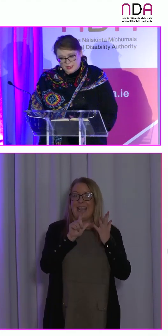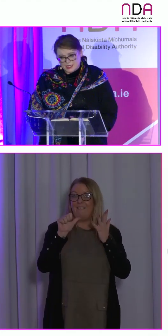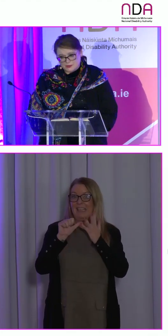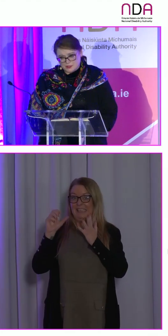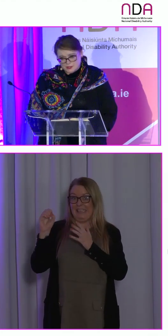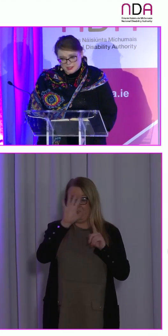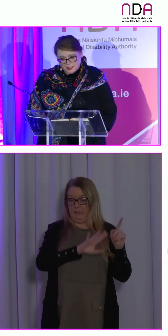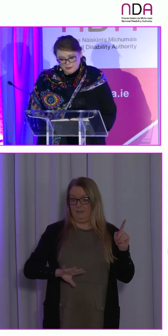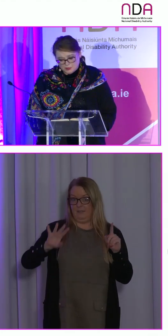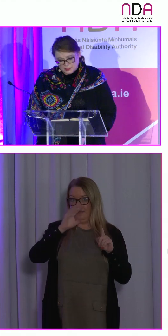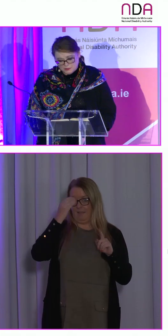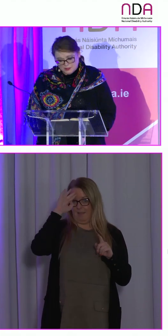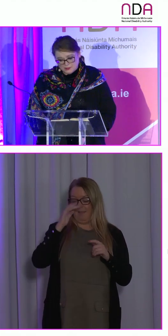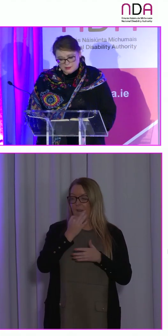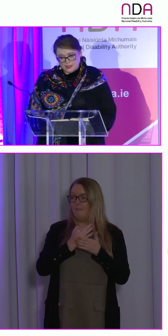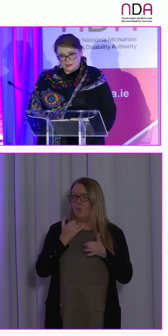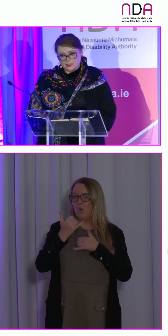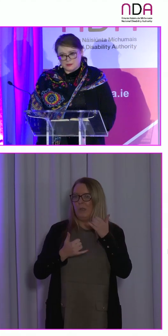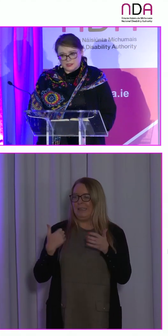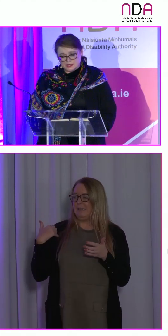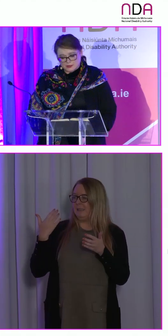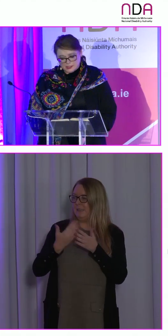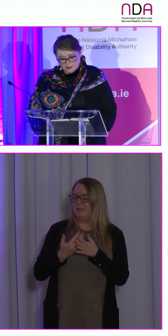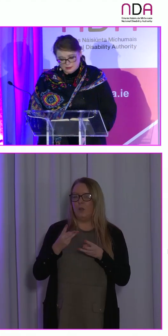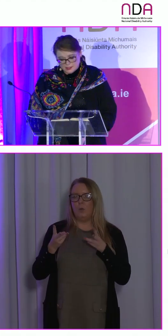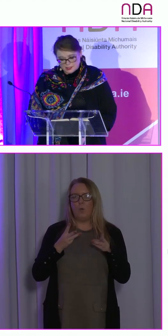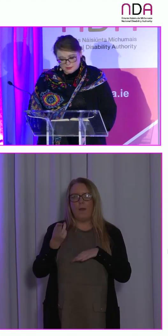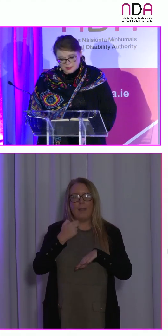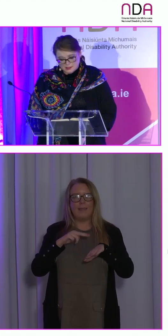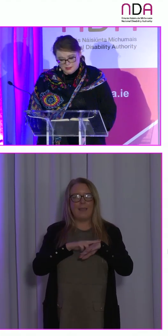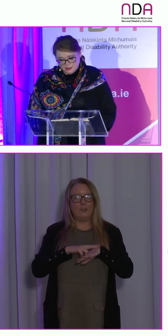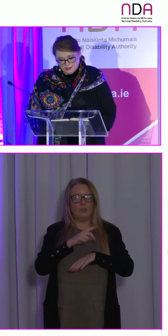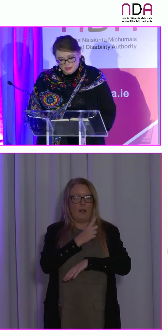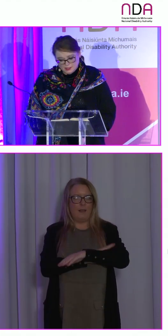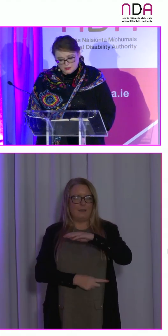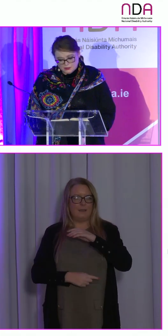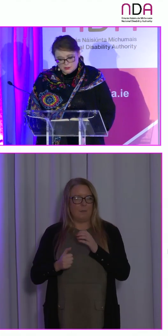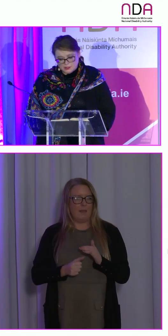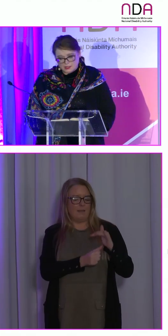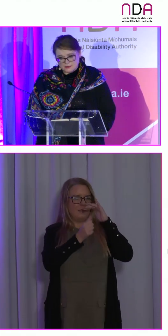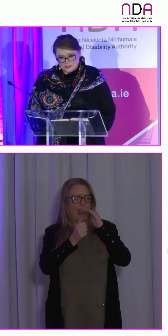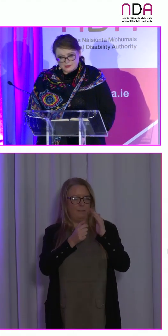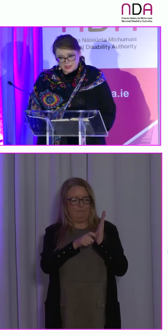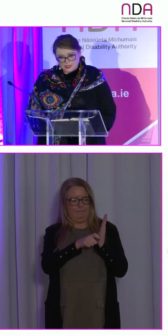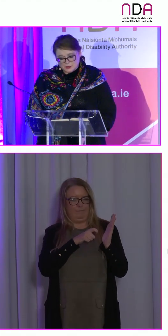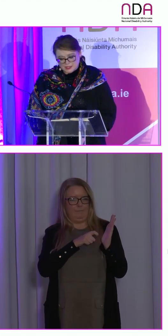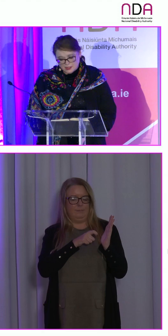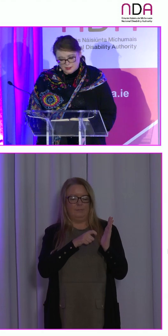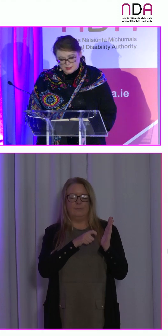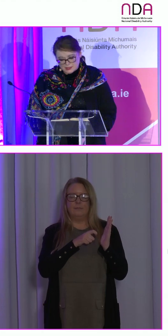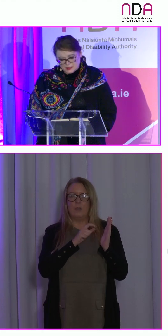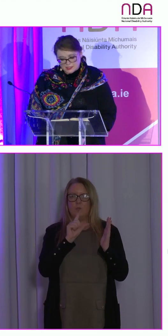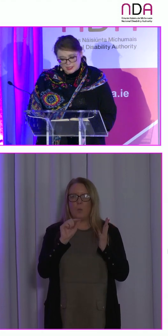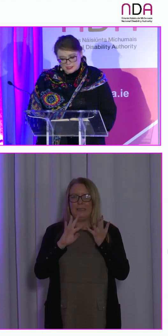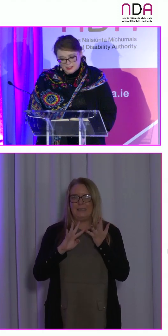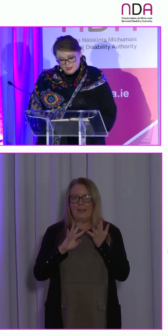Over the last few years I have worked with National Disability Authority on Section 29 and under the auspices of Section 29